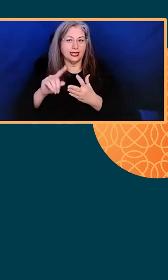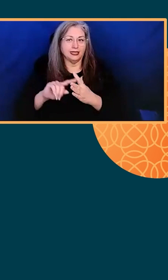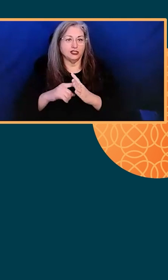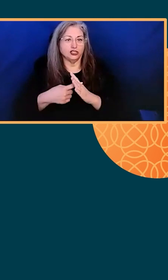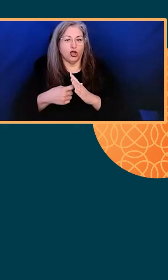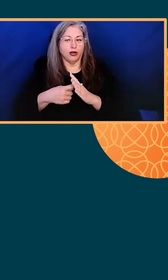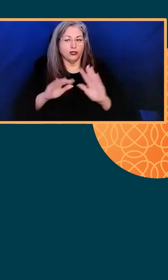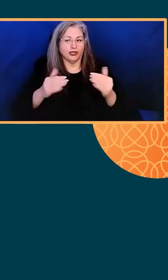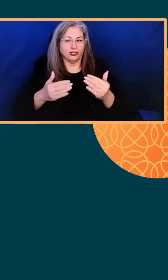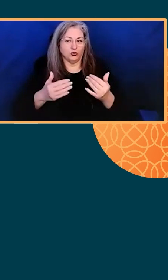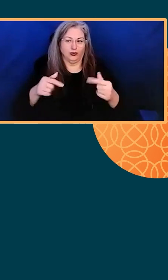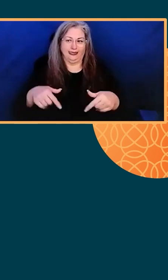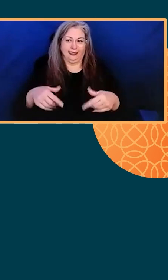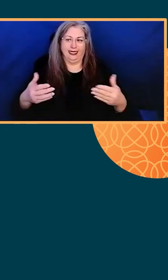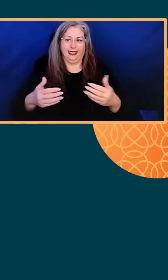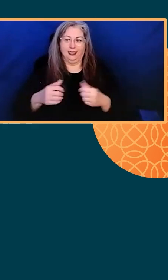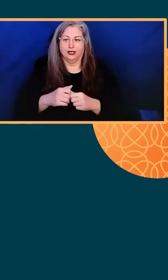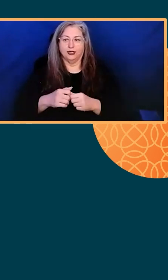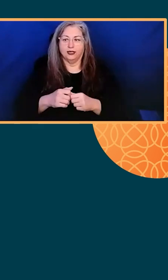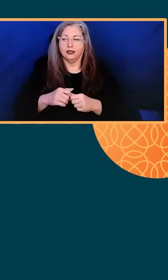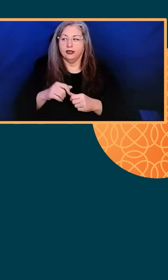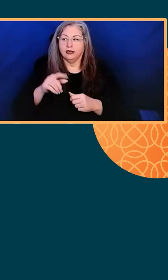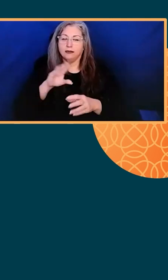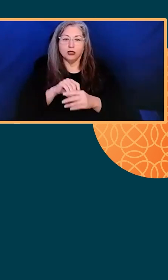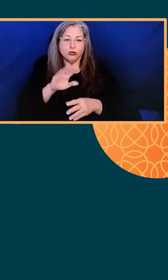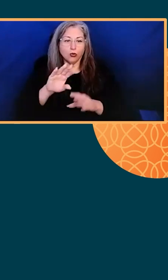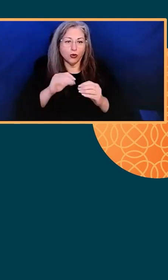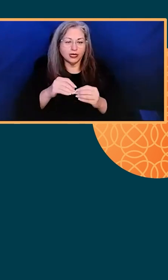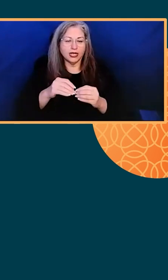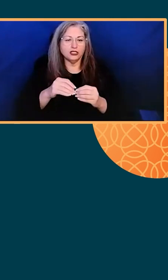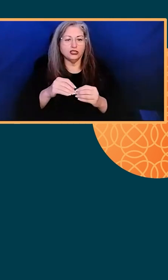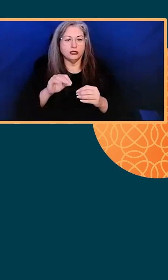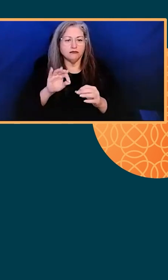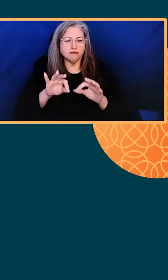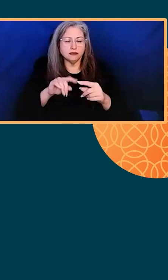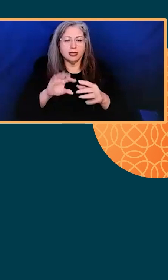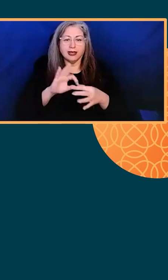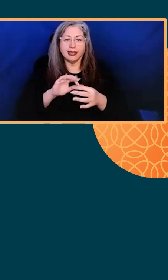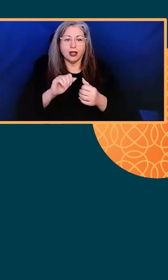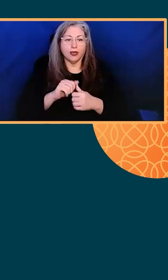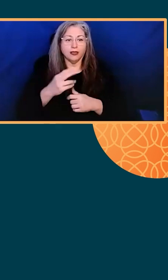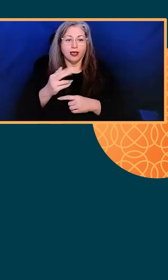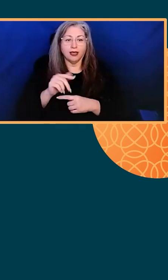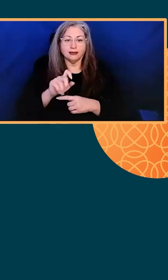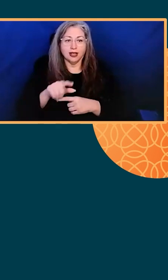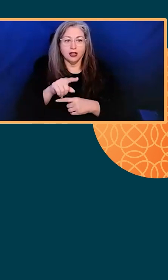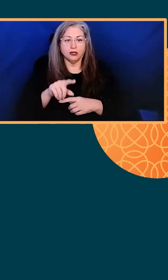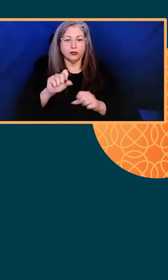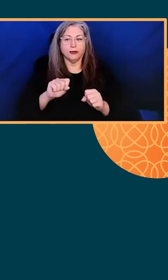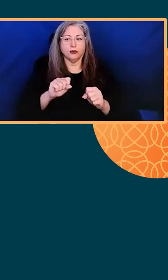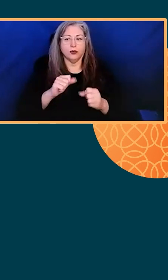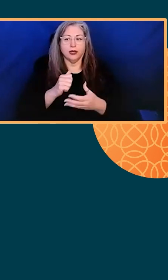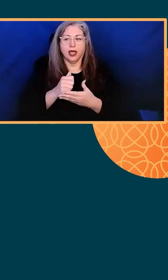to introduce us to here within your organization. Please connect with Hazel to really help